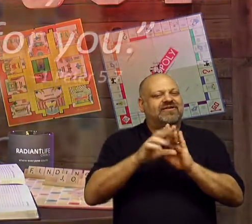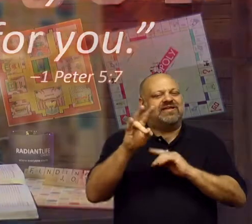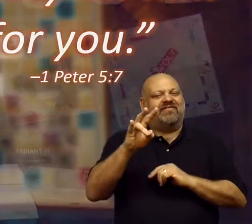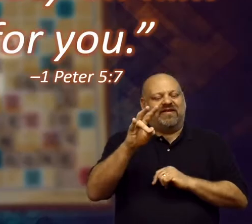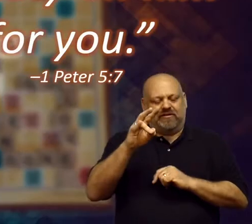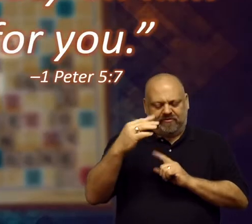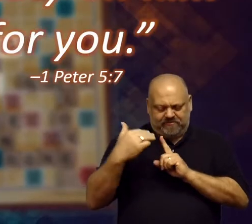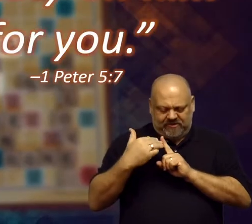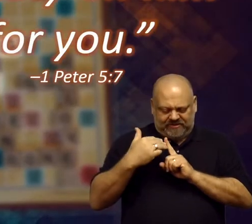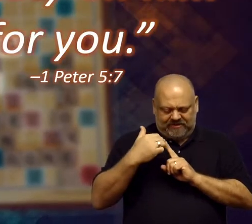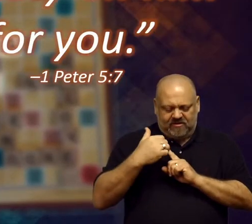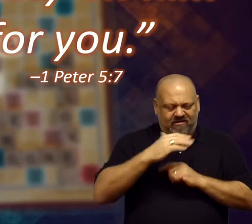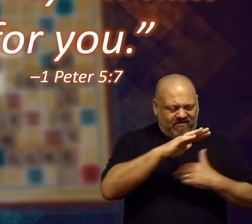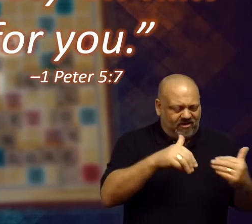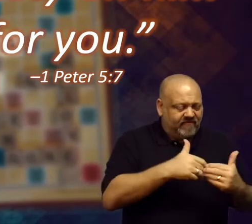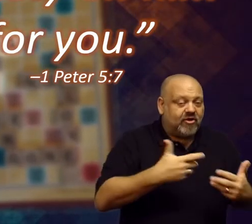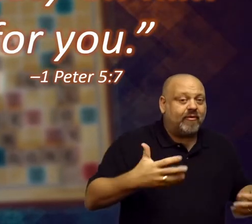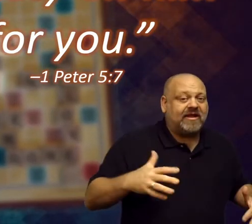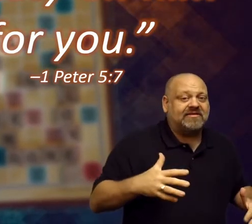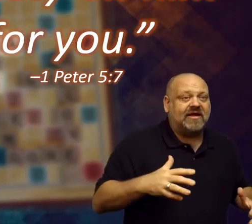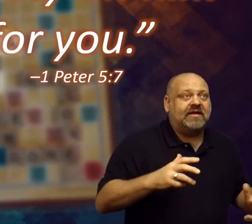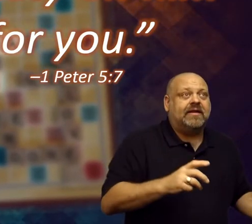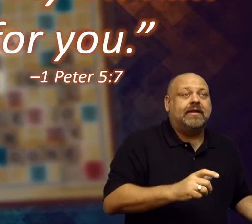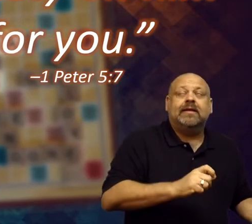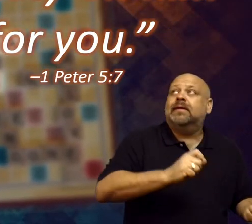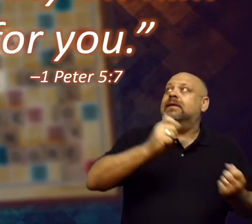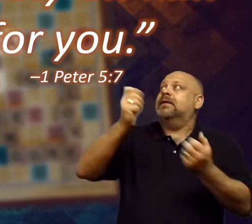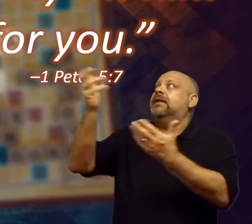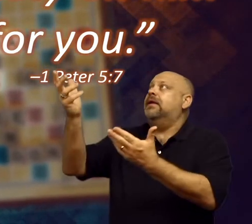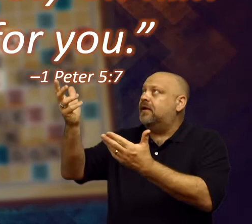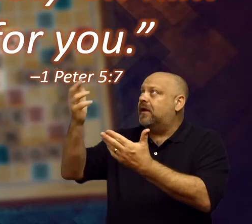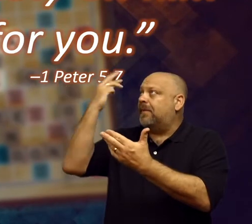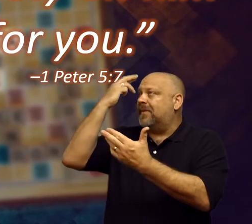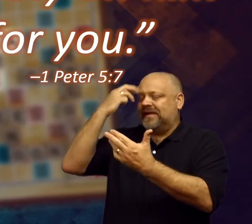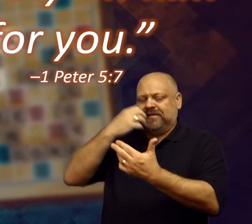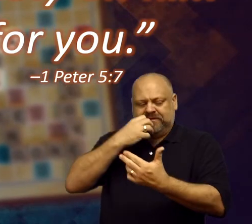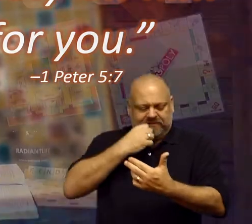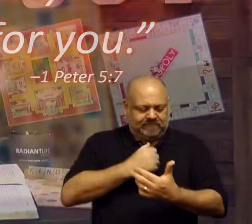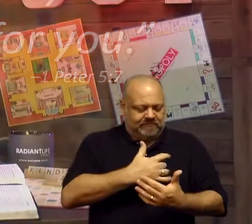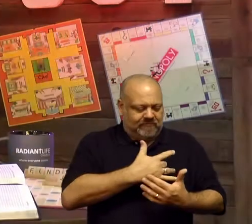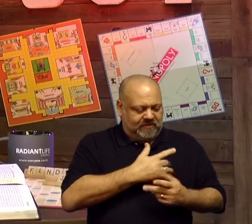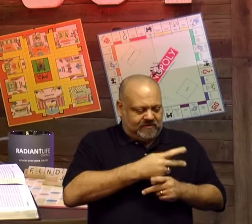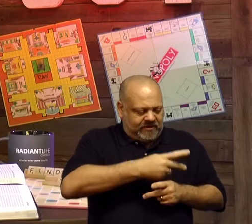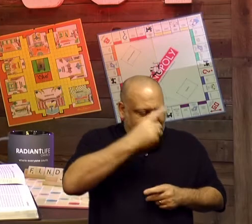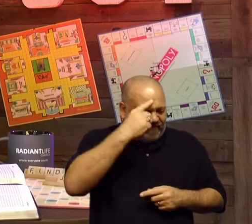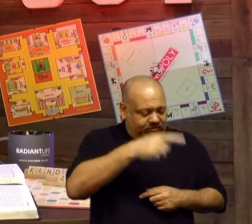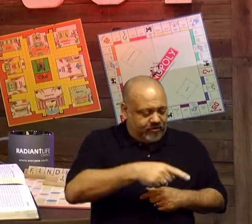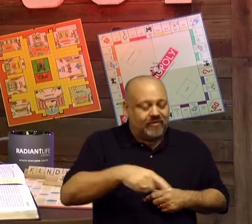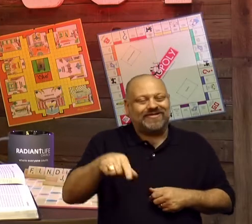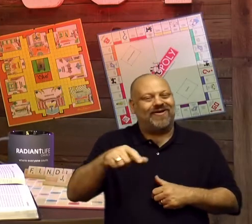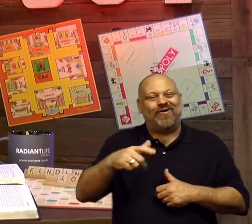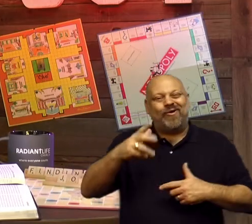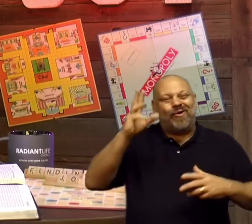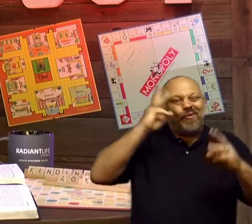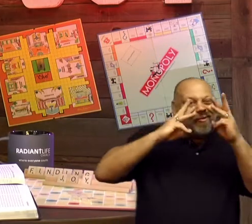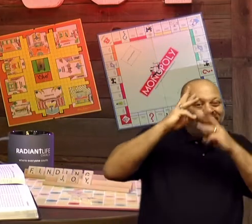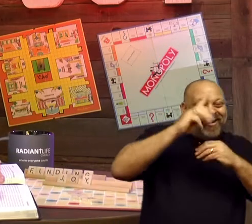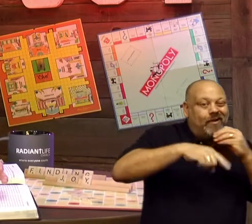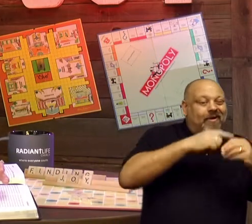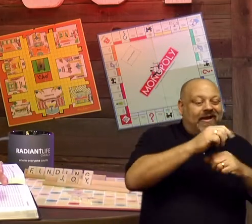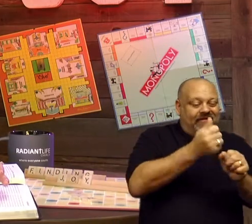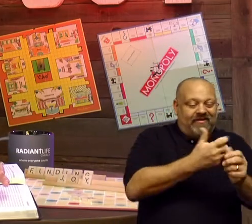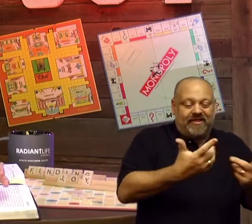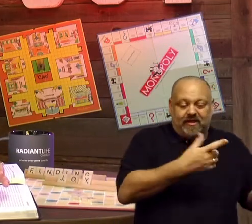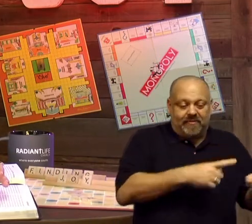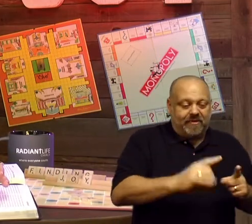says, "Cast all your anxiety on Him because He cares for you." You know, rather than fretting on all